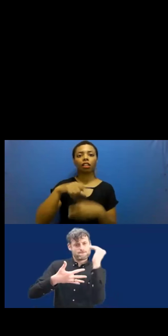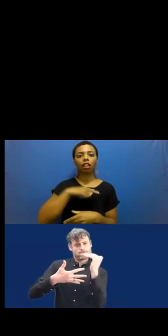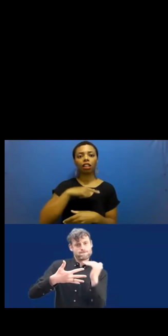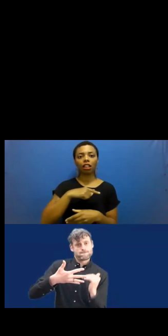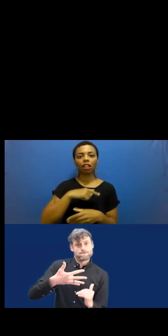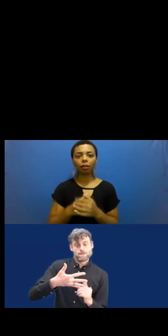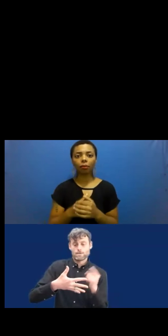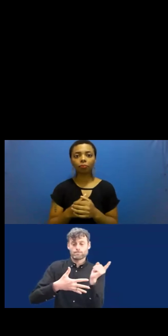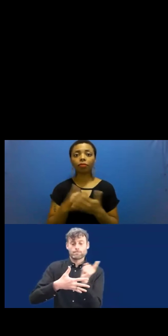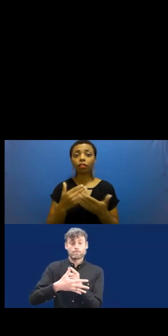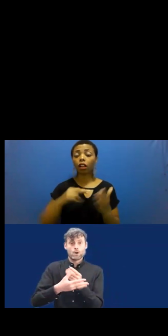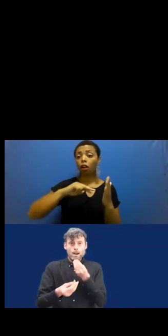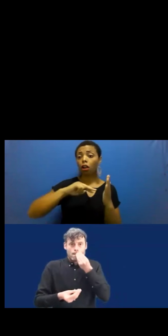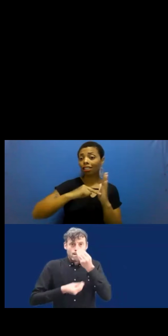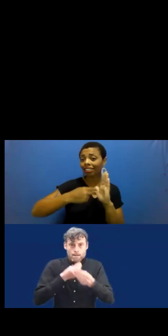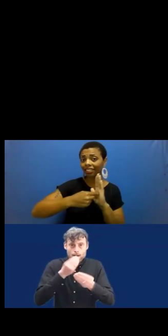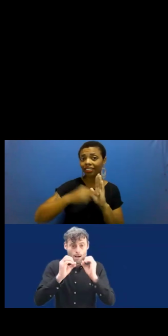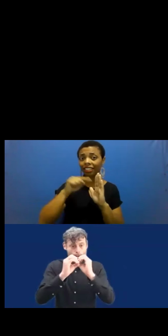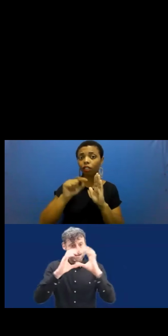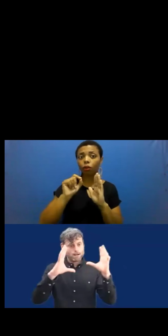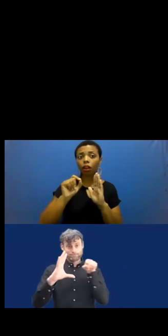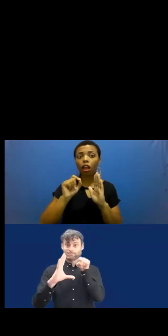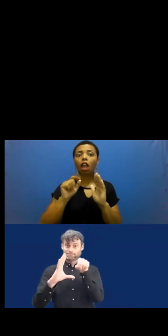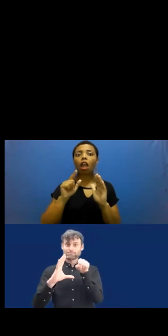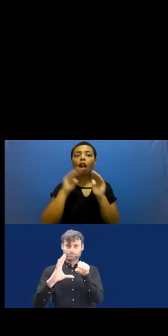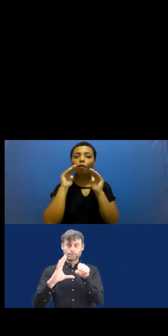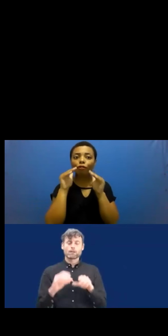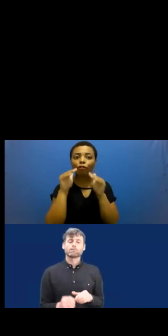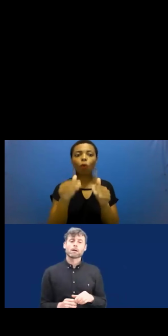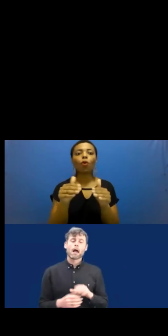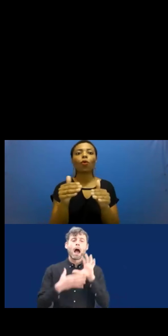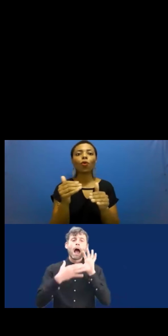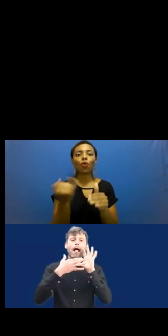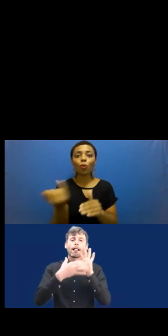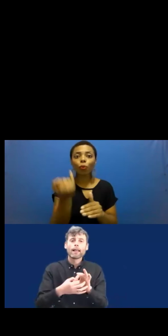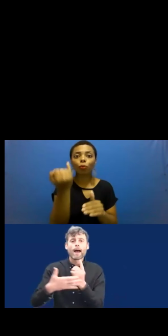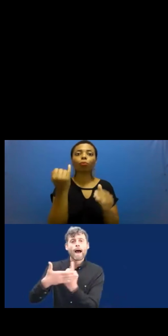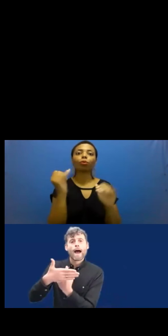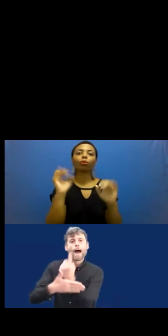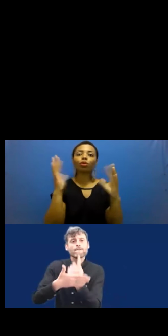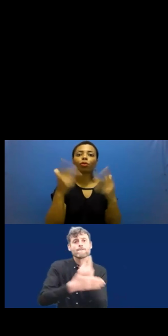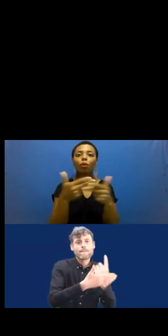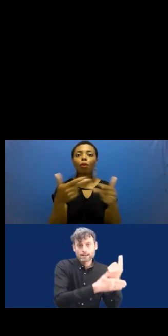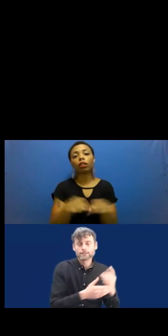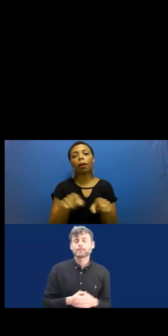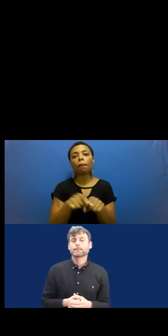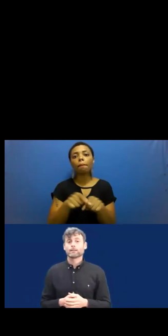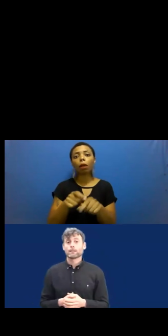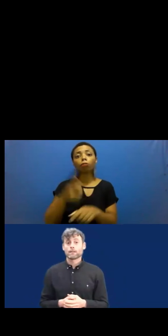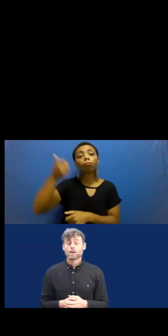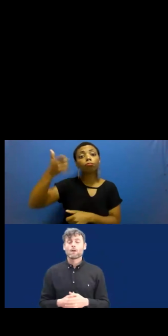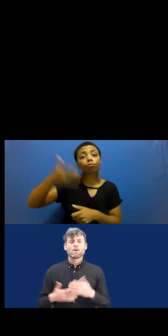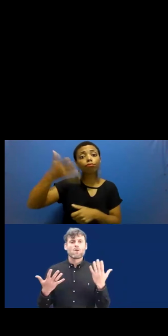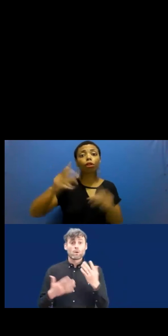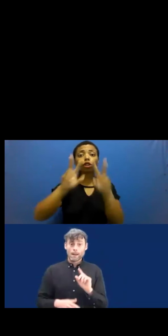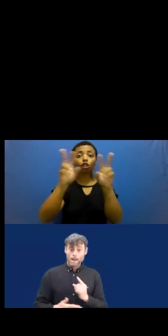Meaningful endpoint, focus on relevant events, narrative order of events, occurrence of